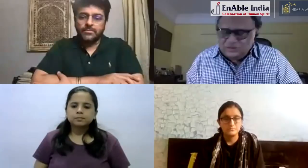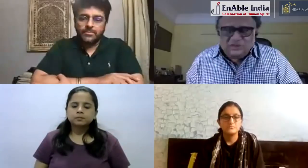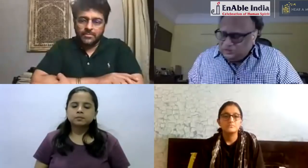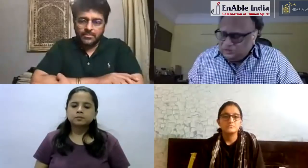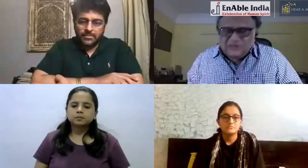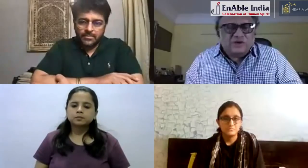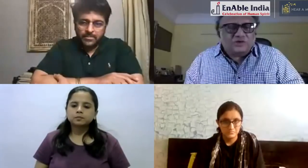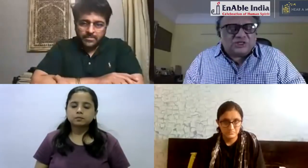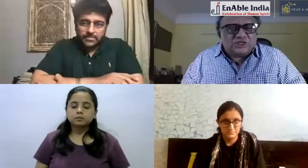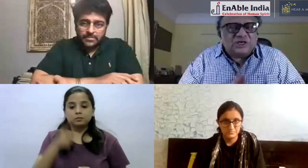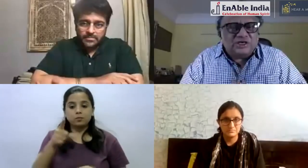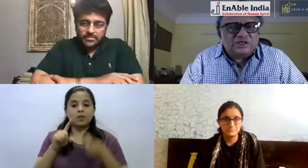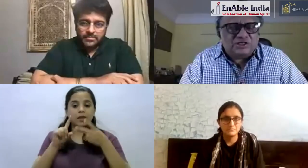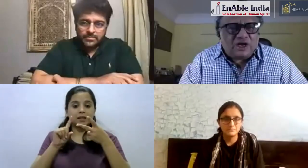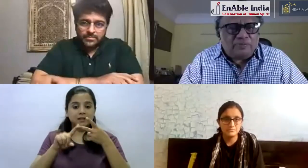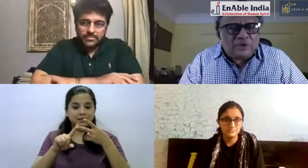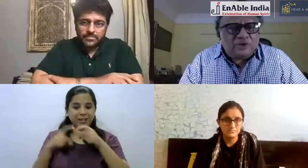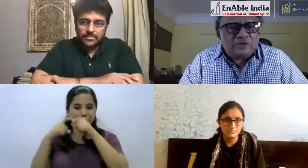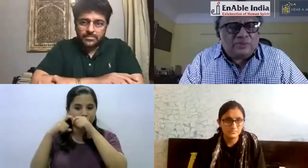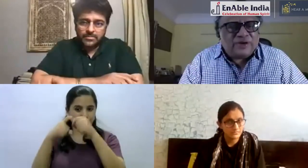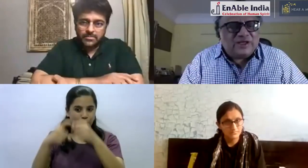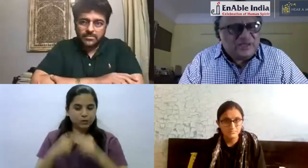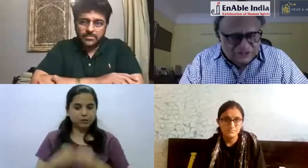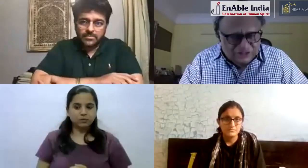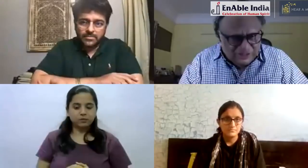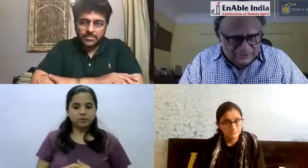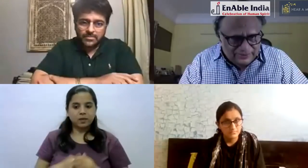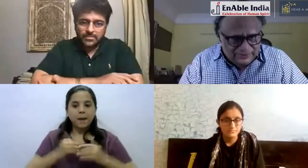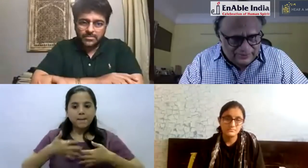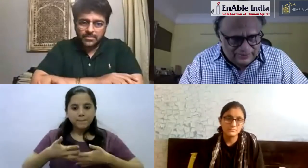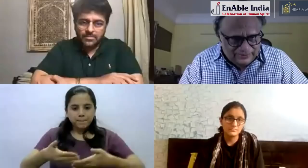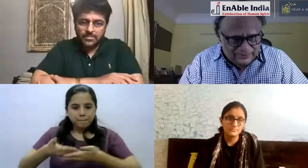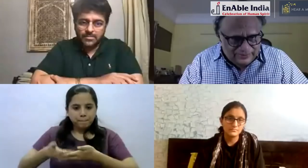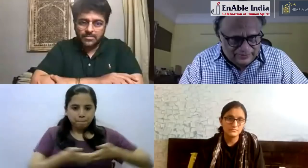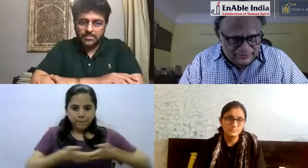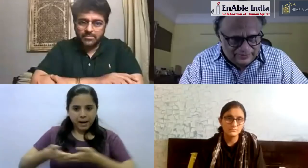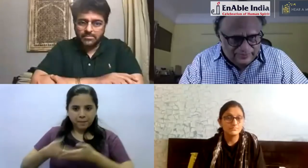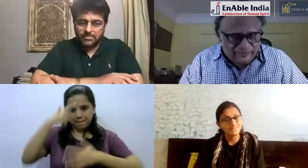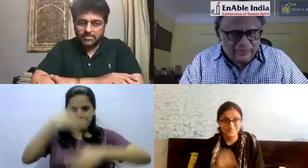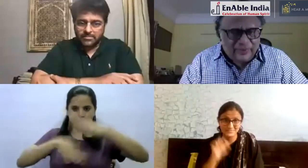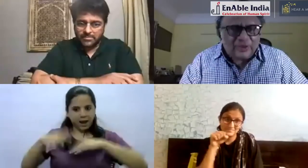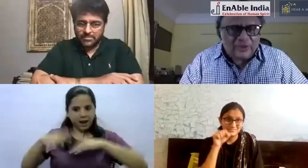Your second question is about pregnancy.